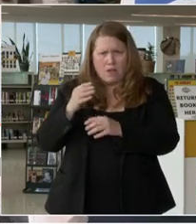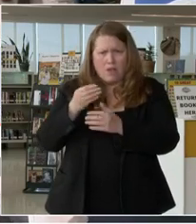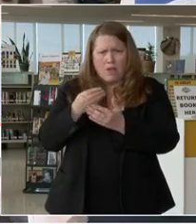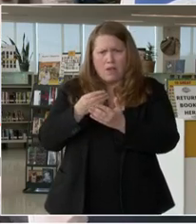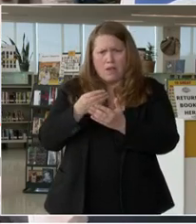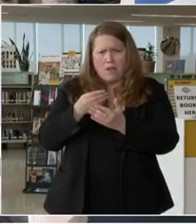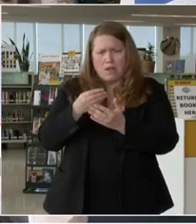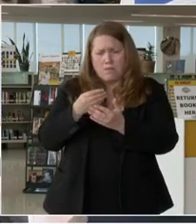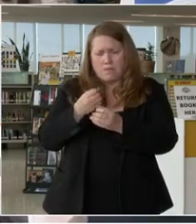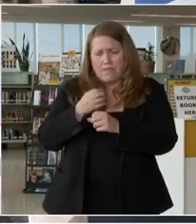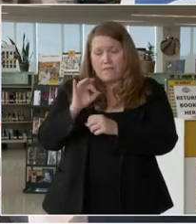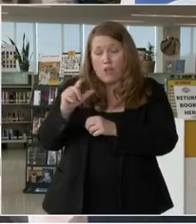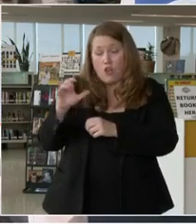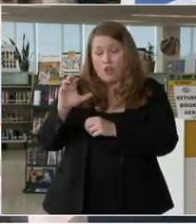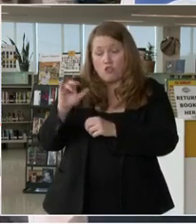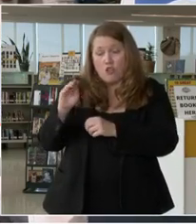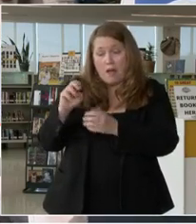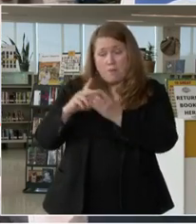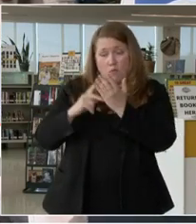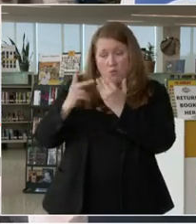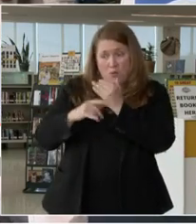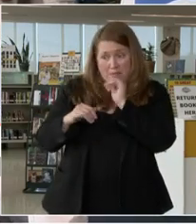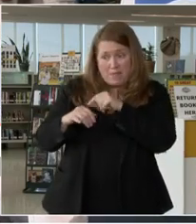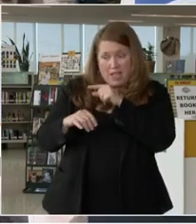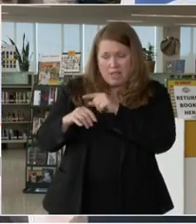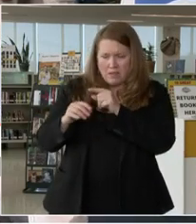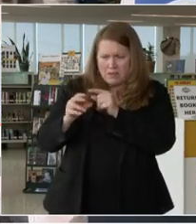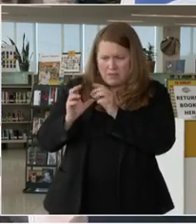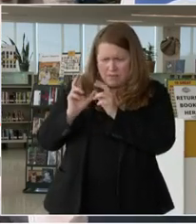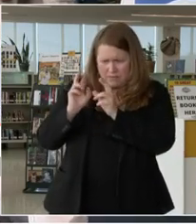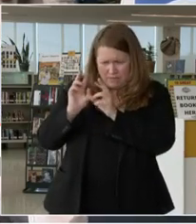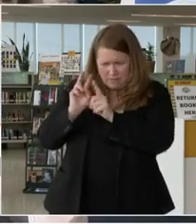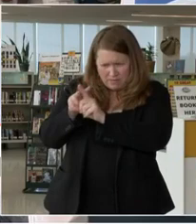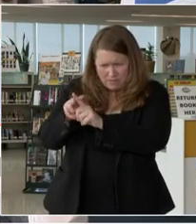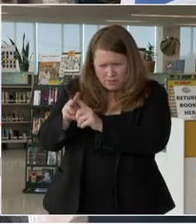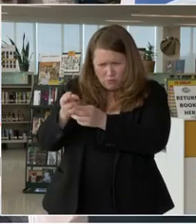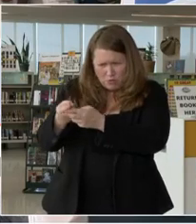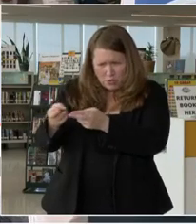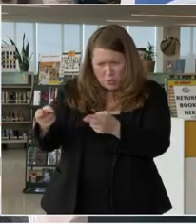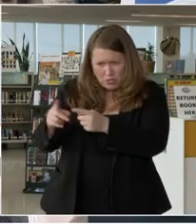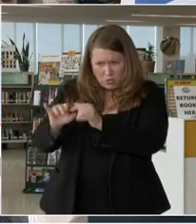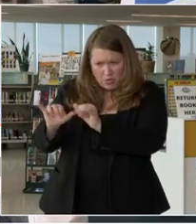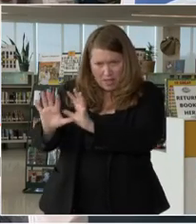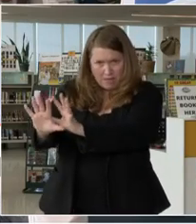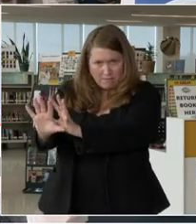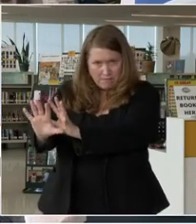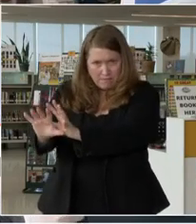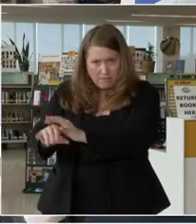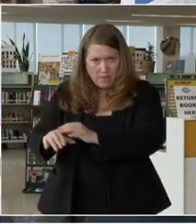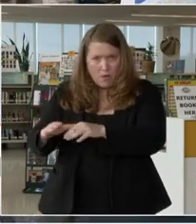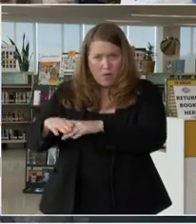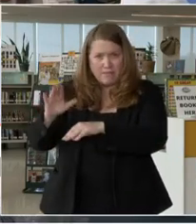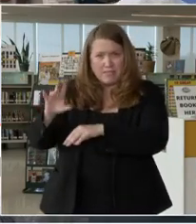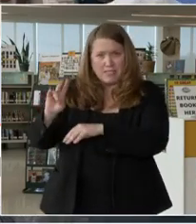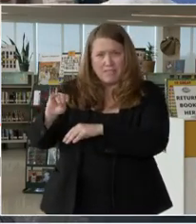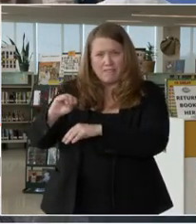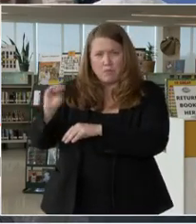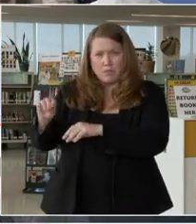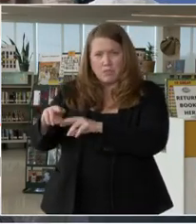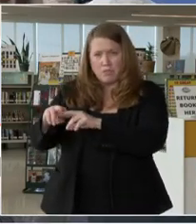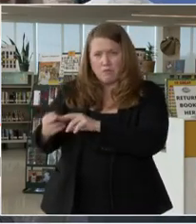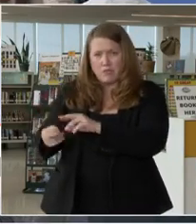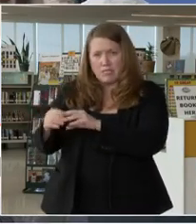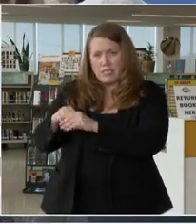other day, have we seen decreases? I didn't know the number, but now I do. Over 70% decrease in homicides in those